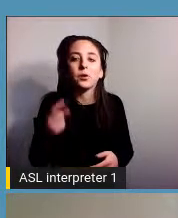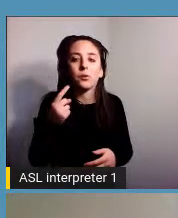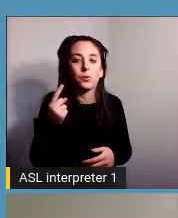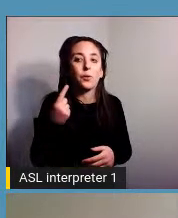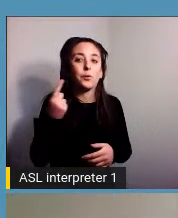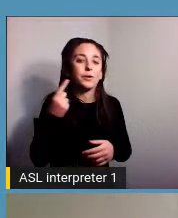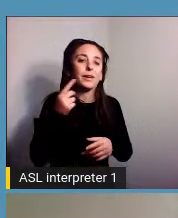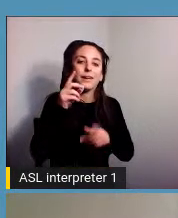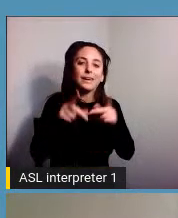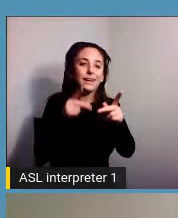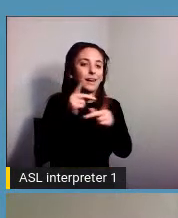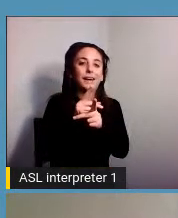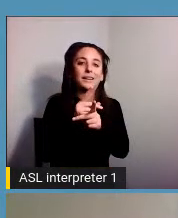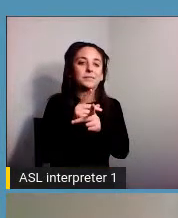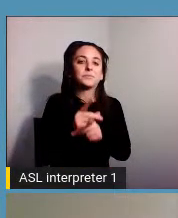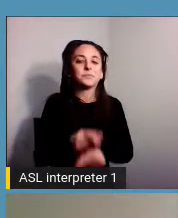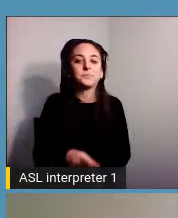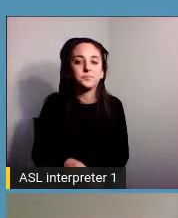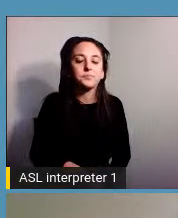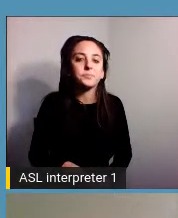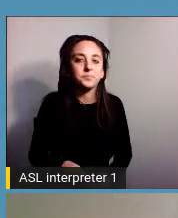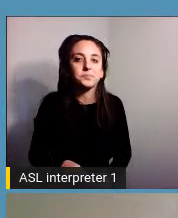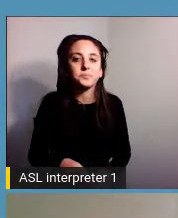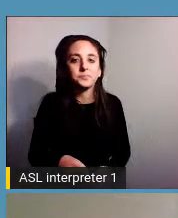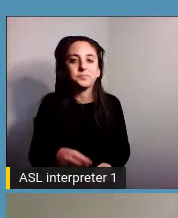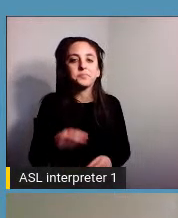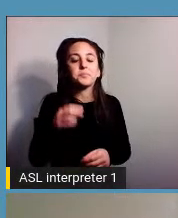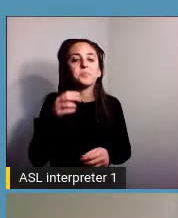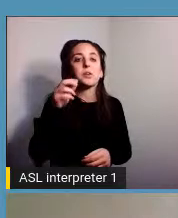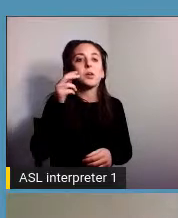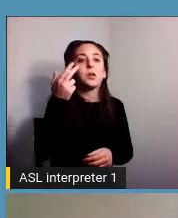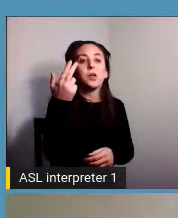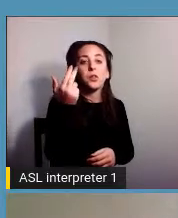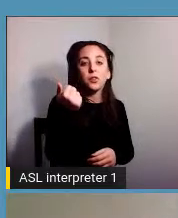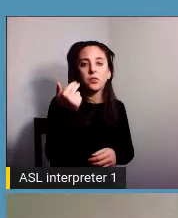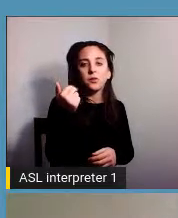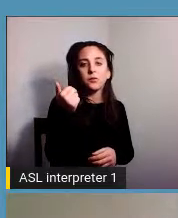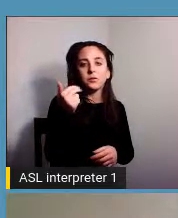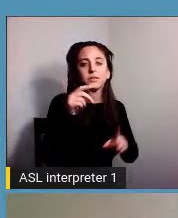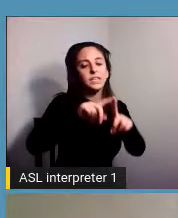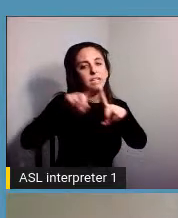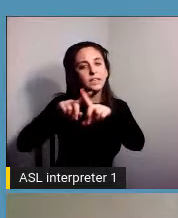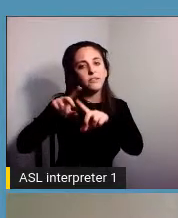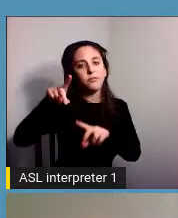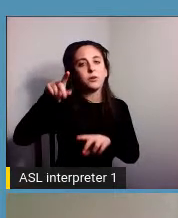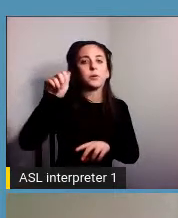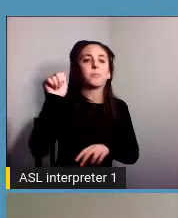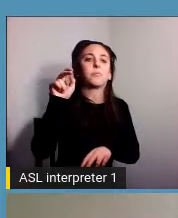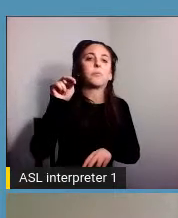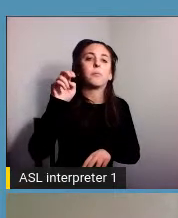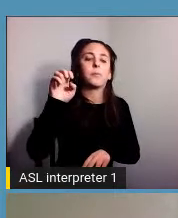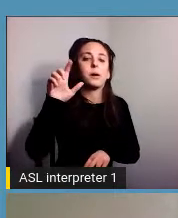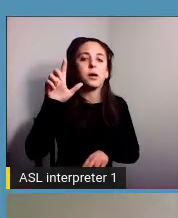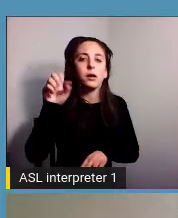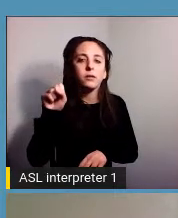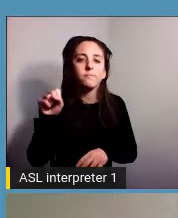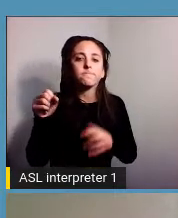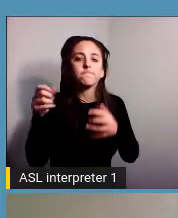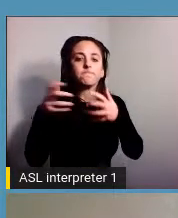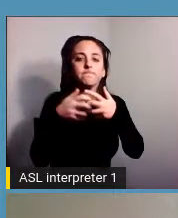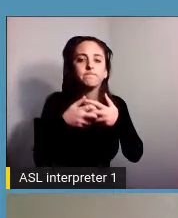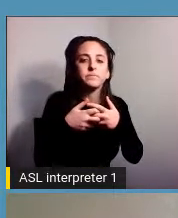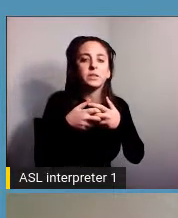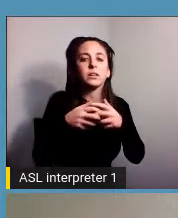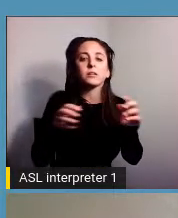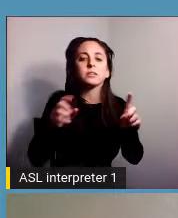I think you can probably see it here. It has 13 panels that are joined together. And it has this series of holes that are in it,